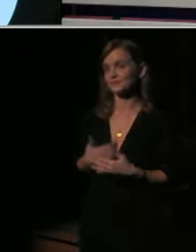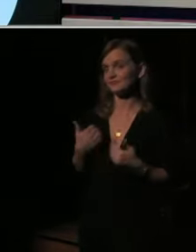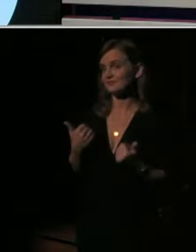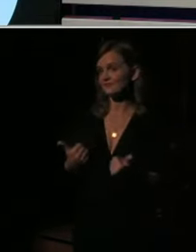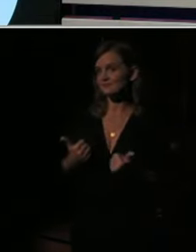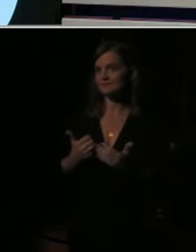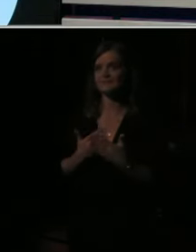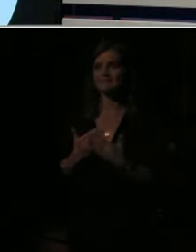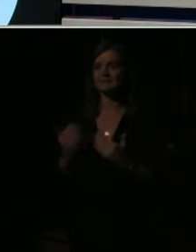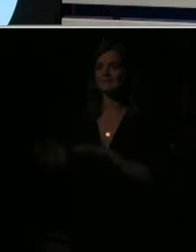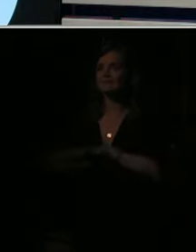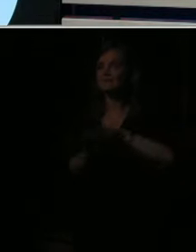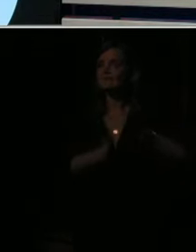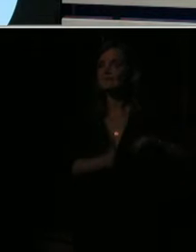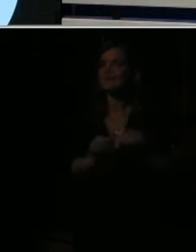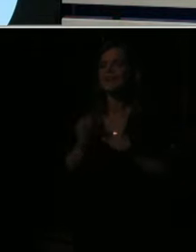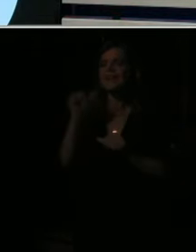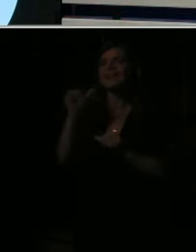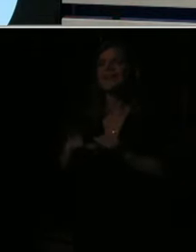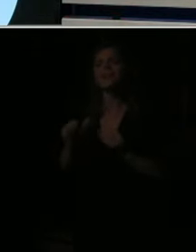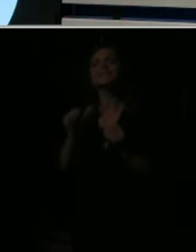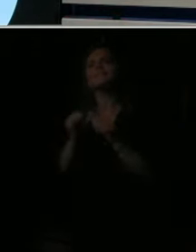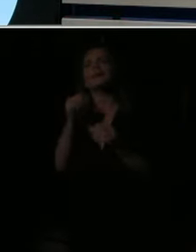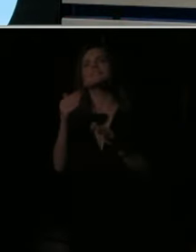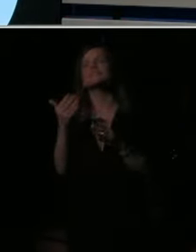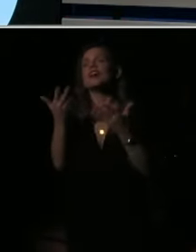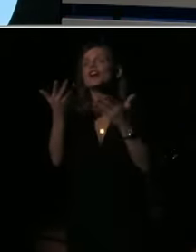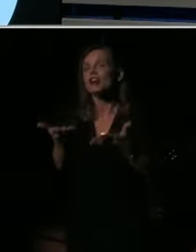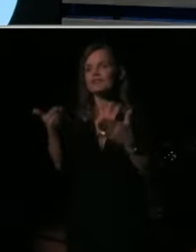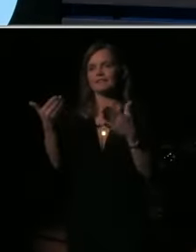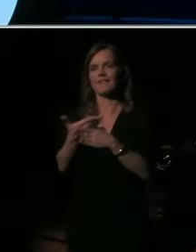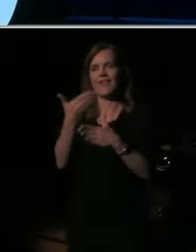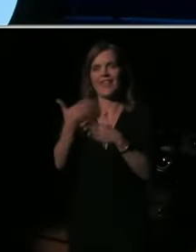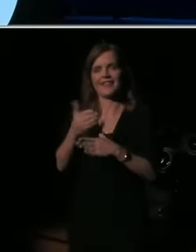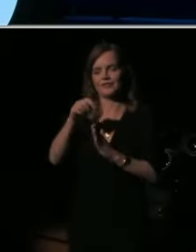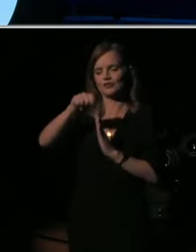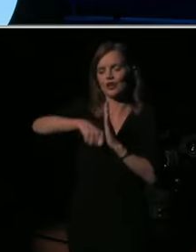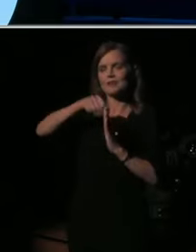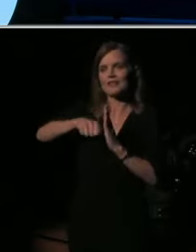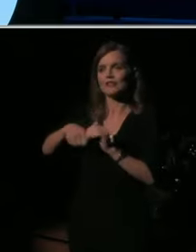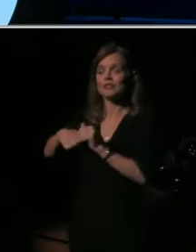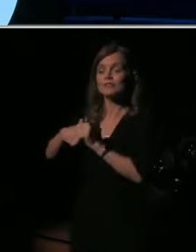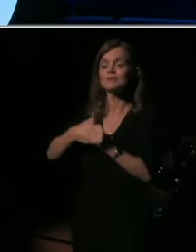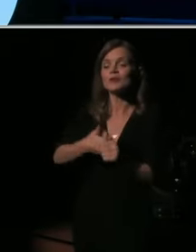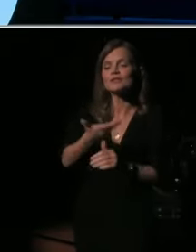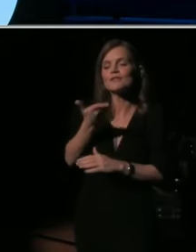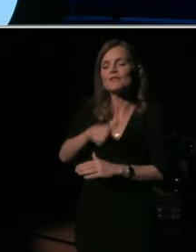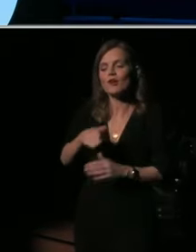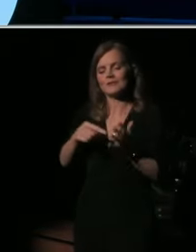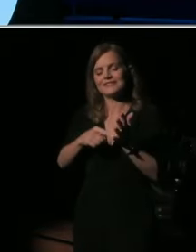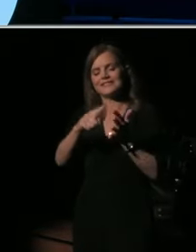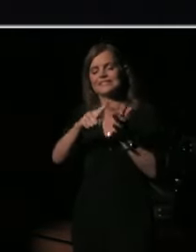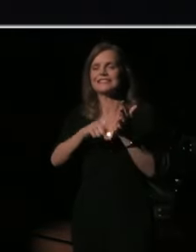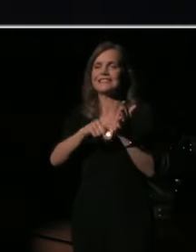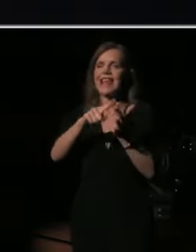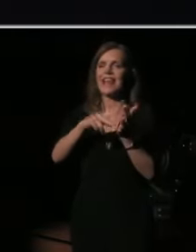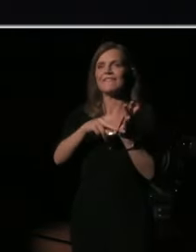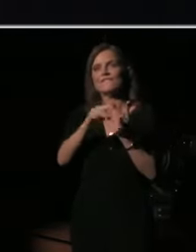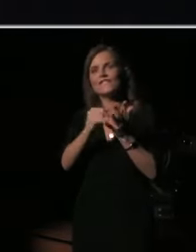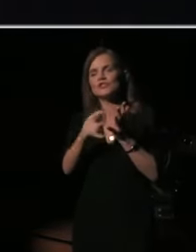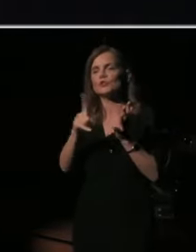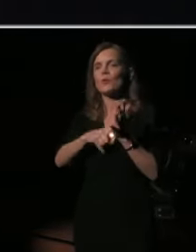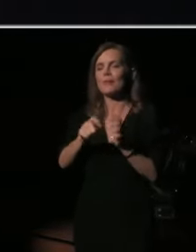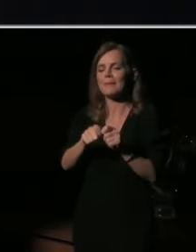Next, we have Best Current Affairs Documentary, sponsored by Televisual Magazine. Now, I know